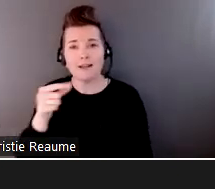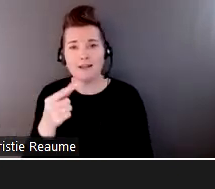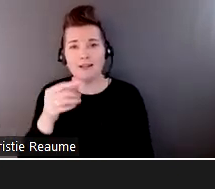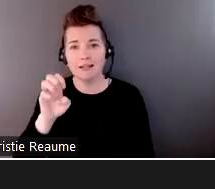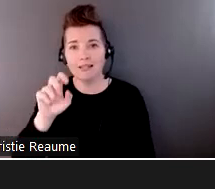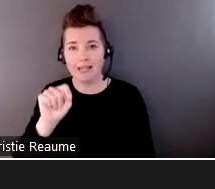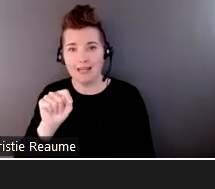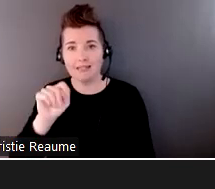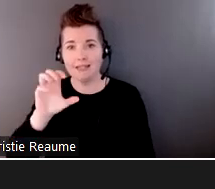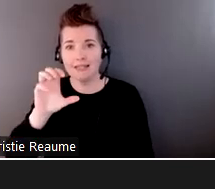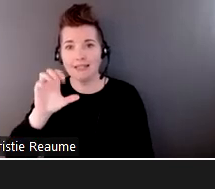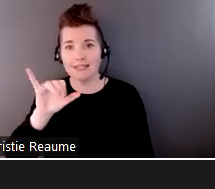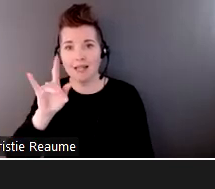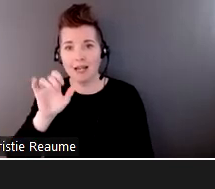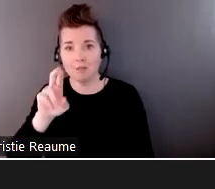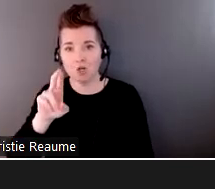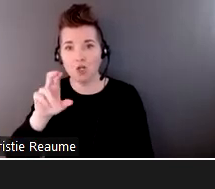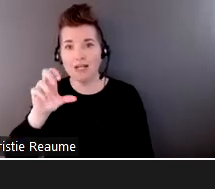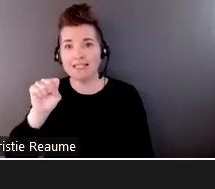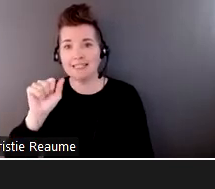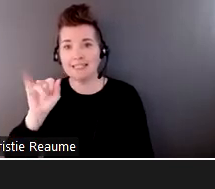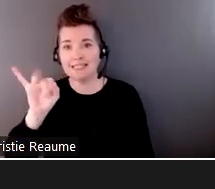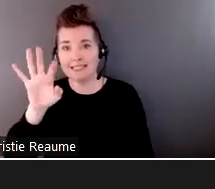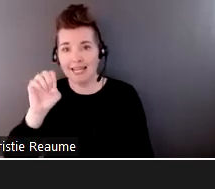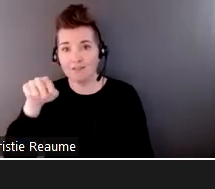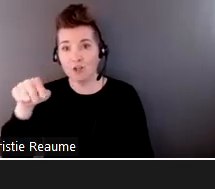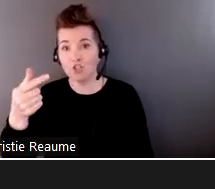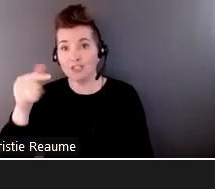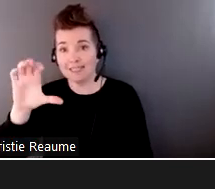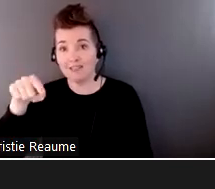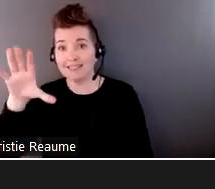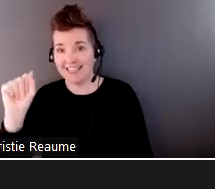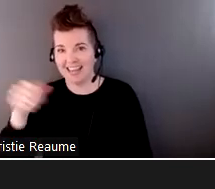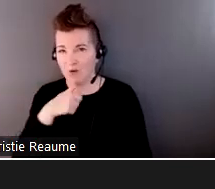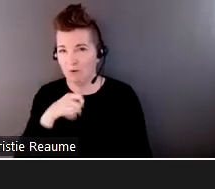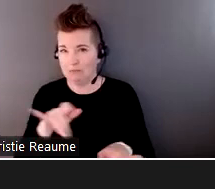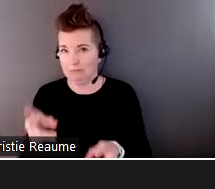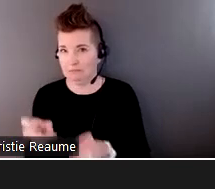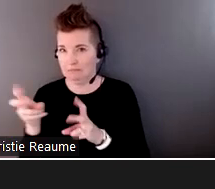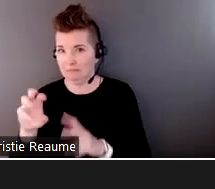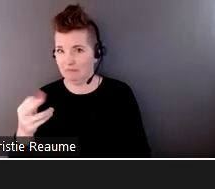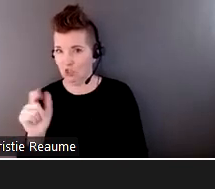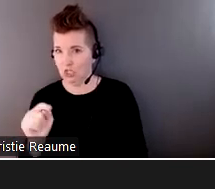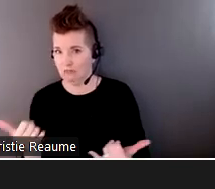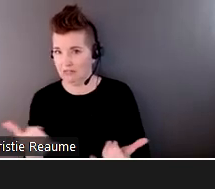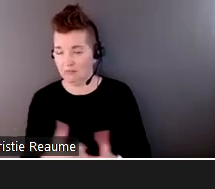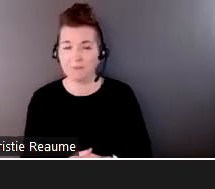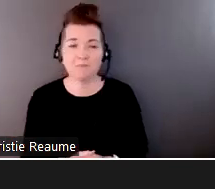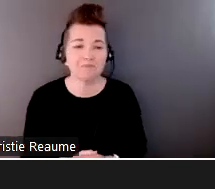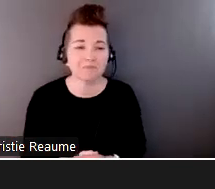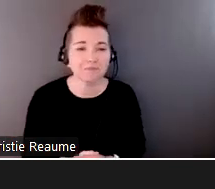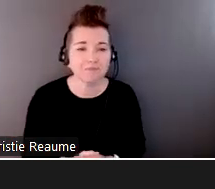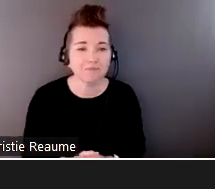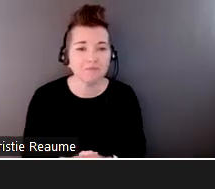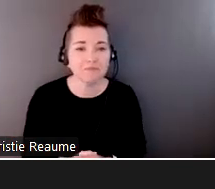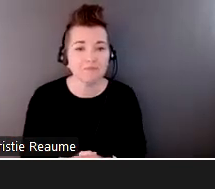cybersafe.ca.gc.ca and Benedict can put that into the the chat box for people to get more information so the best way to raise